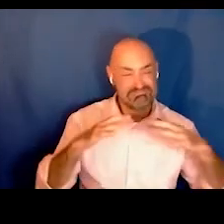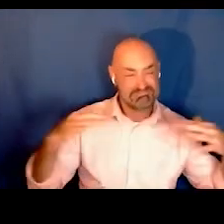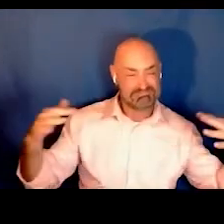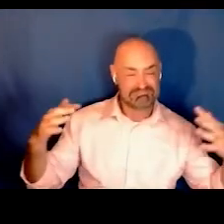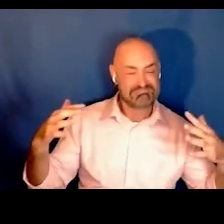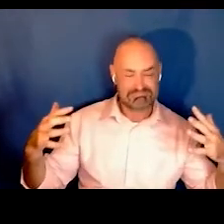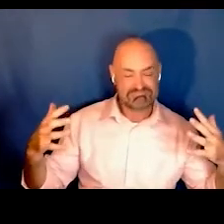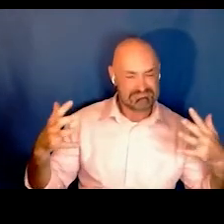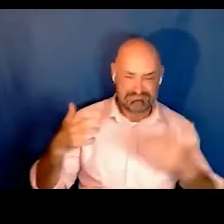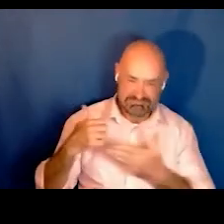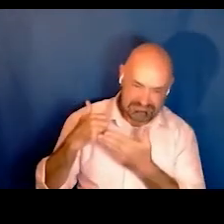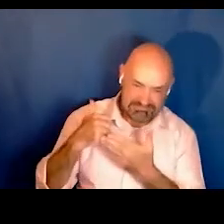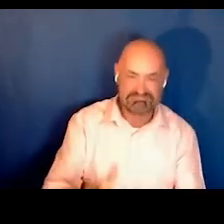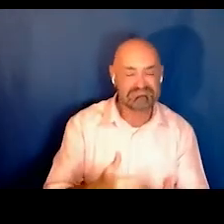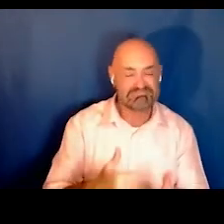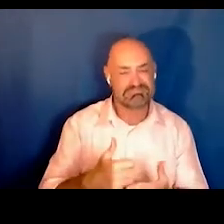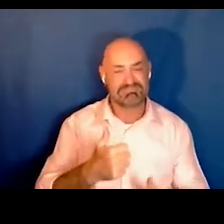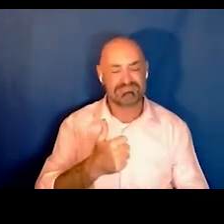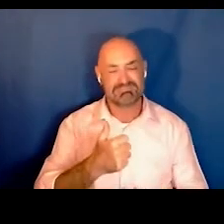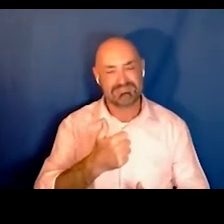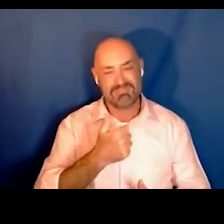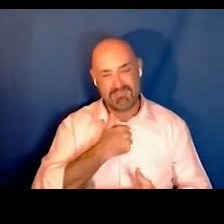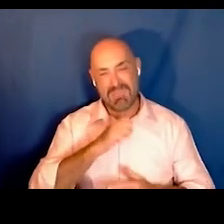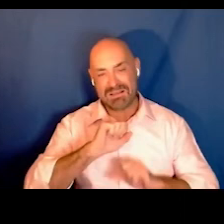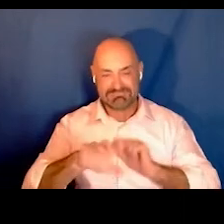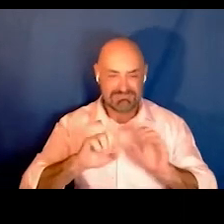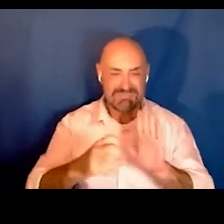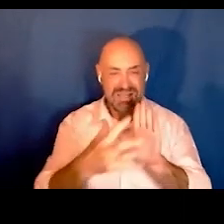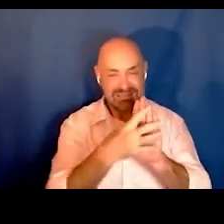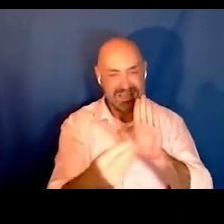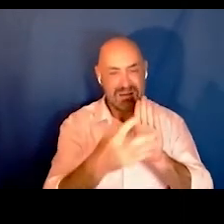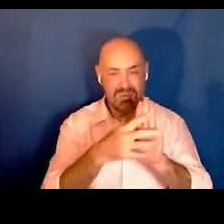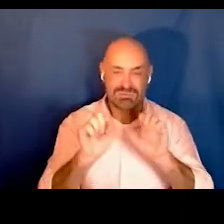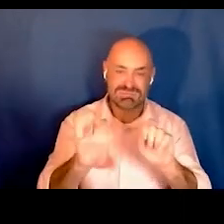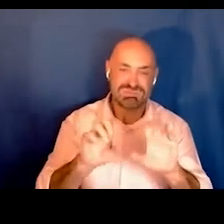of contributing to the narratives and the examples we've shown here today.